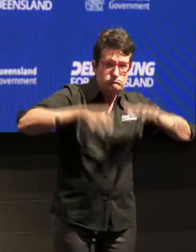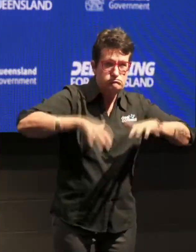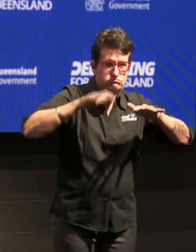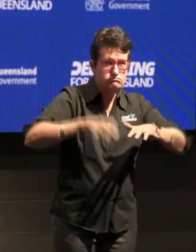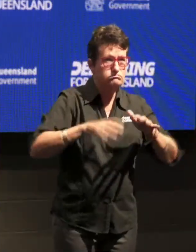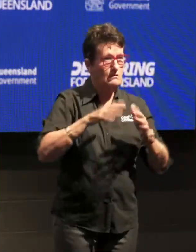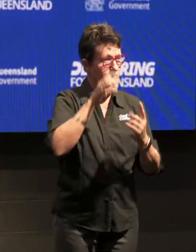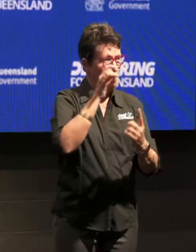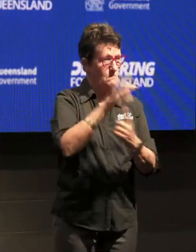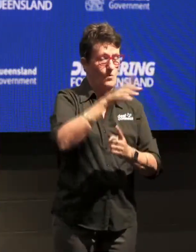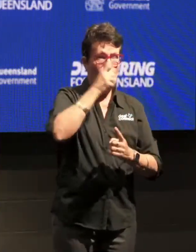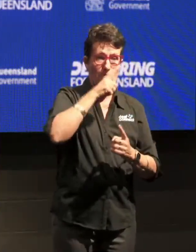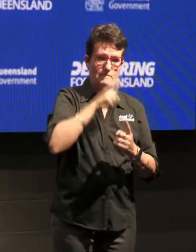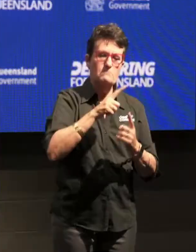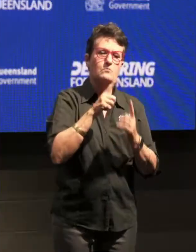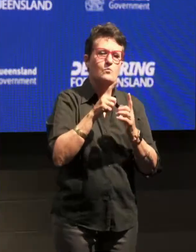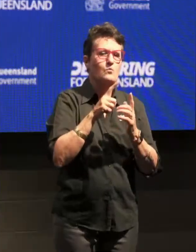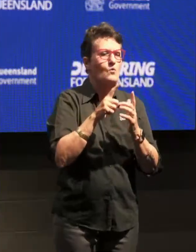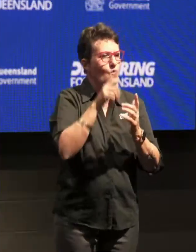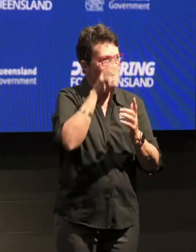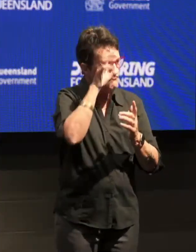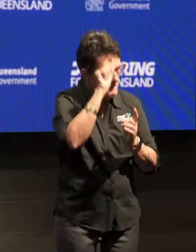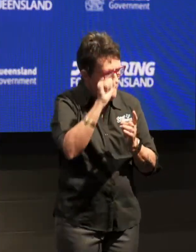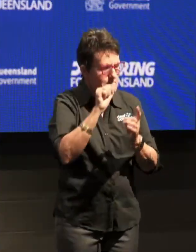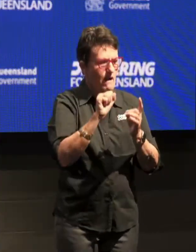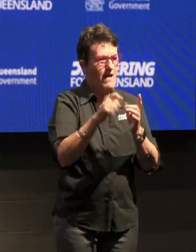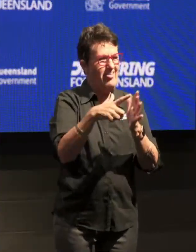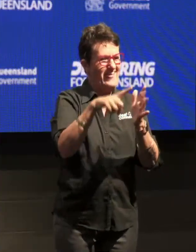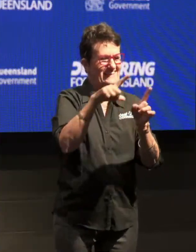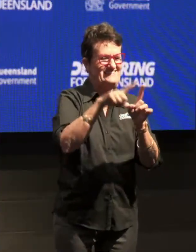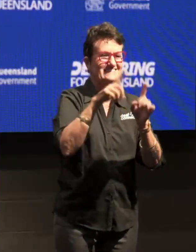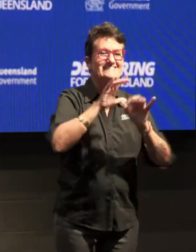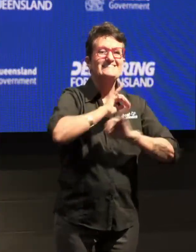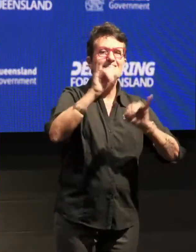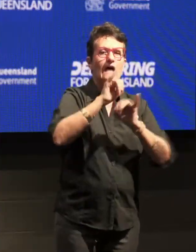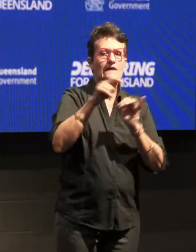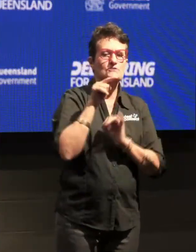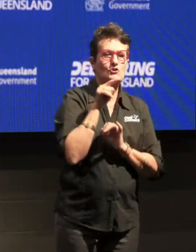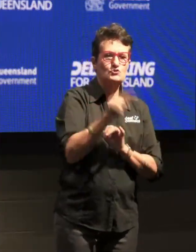date. The single point of contact, that